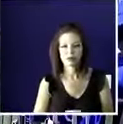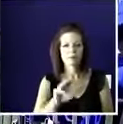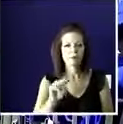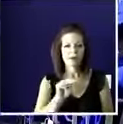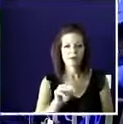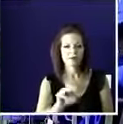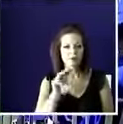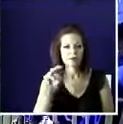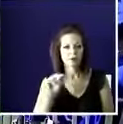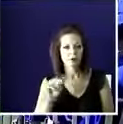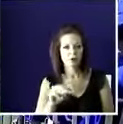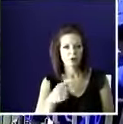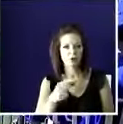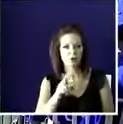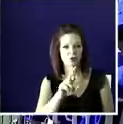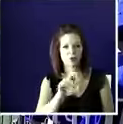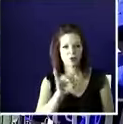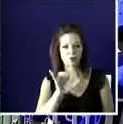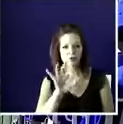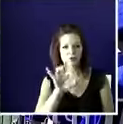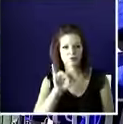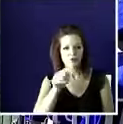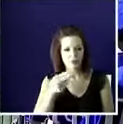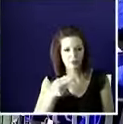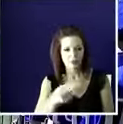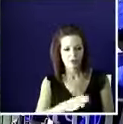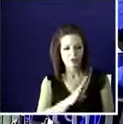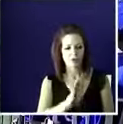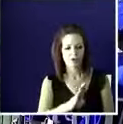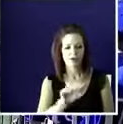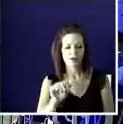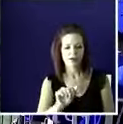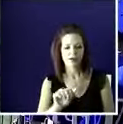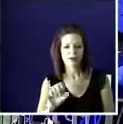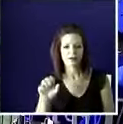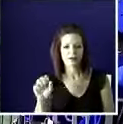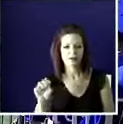Madison Monroe Griffith. Brooke Ann Snyder.